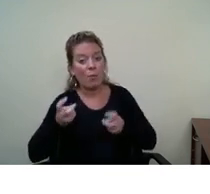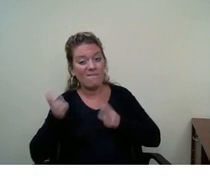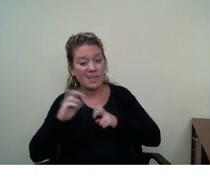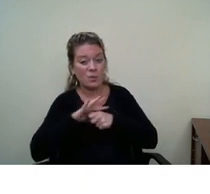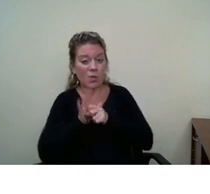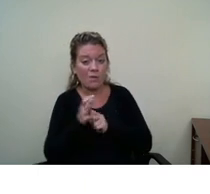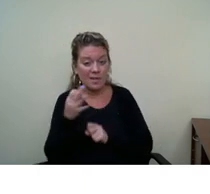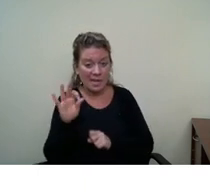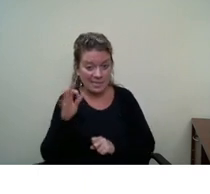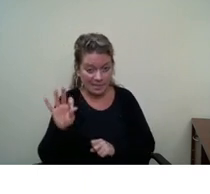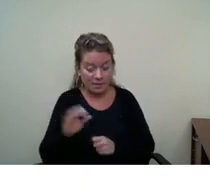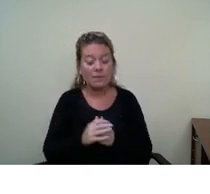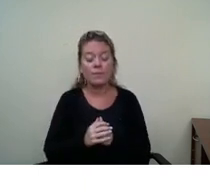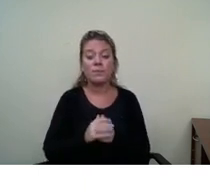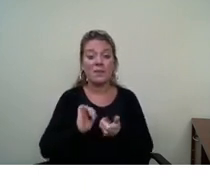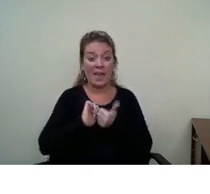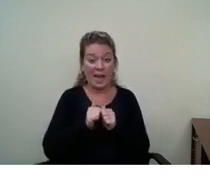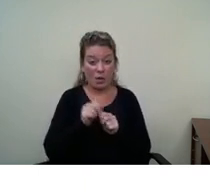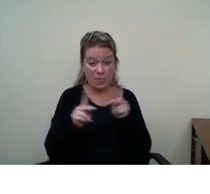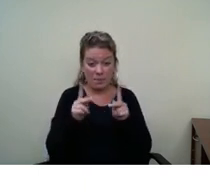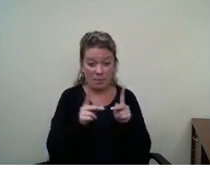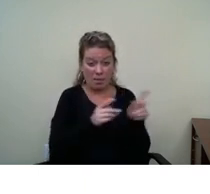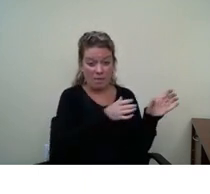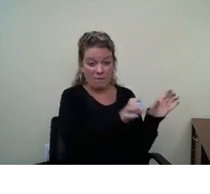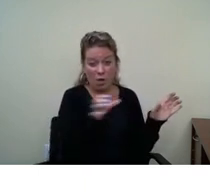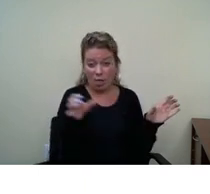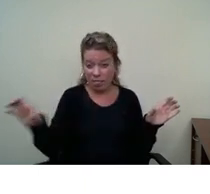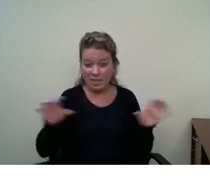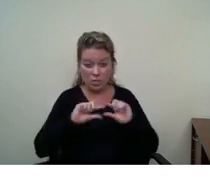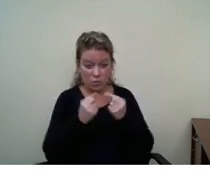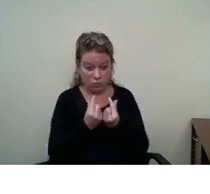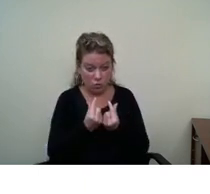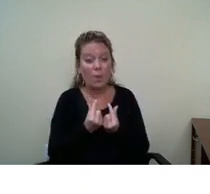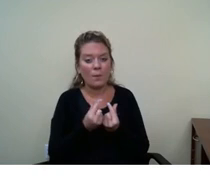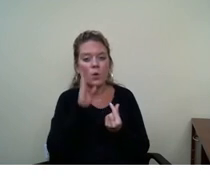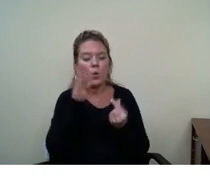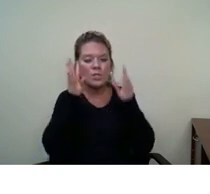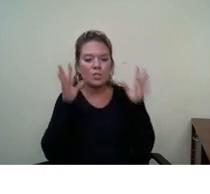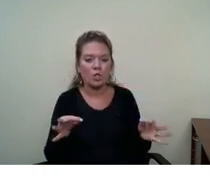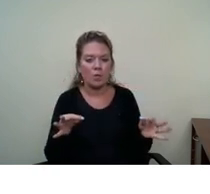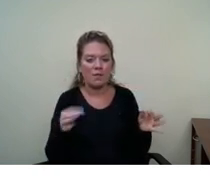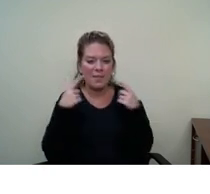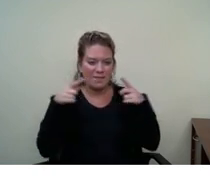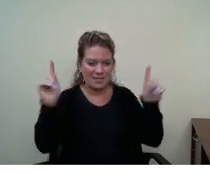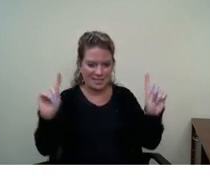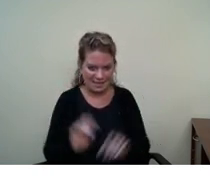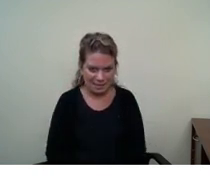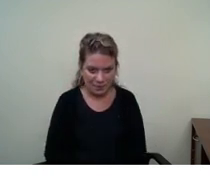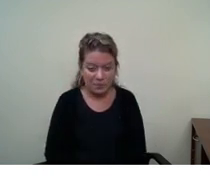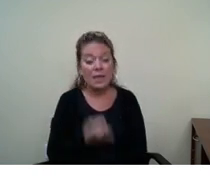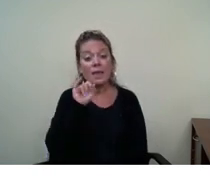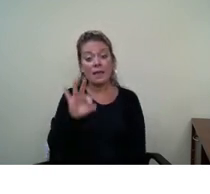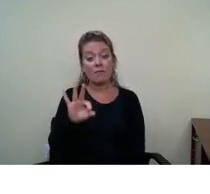COVID-19. And how those people fall into each of these groups determines a vaccine's efficacy. If